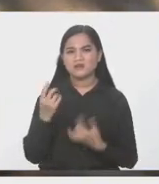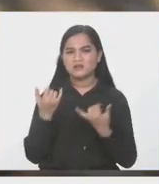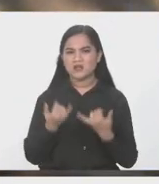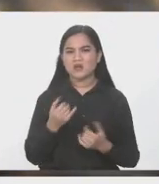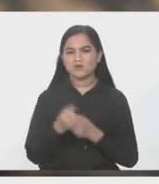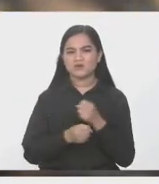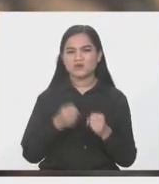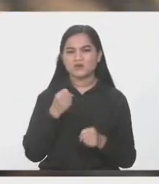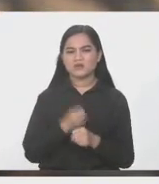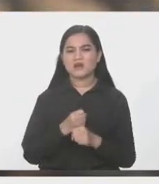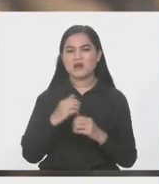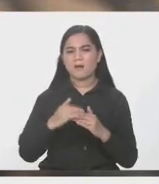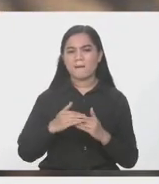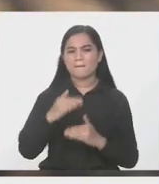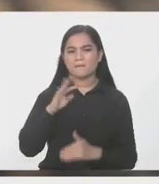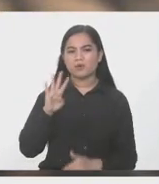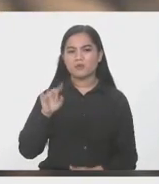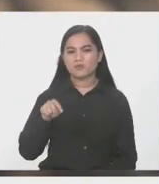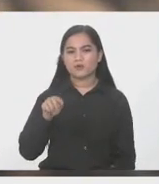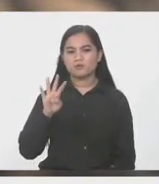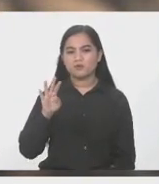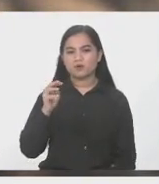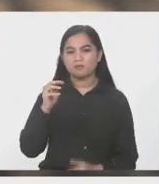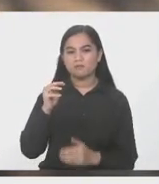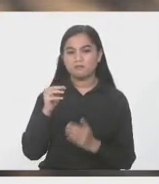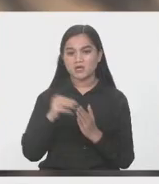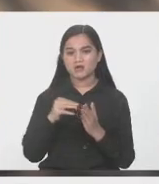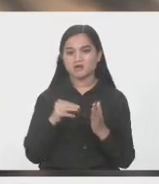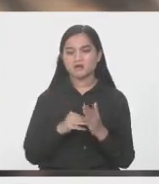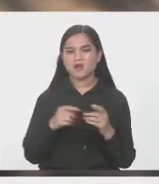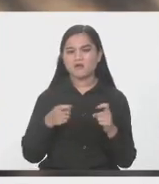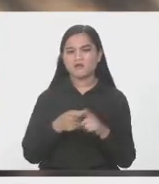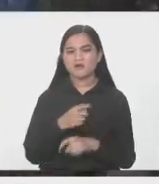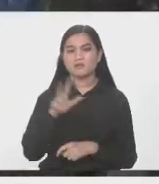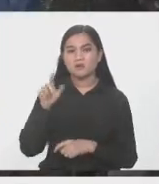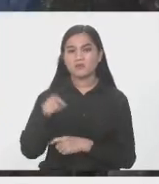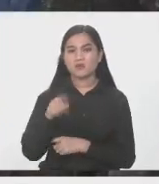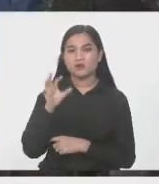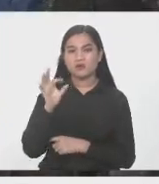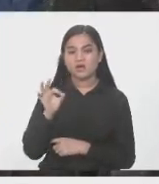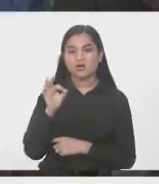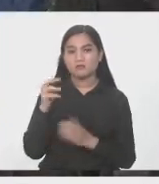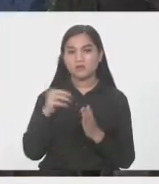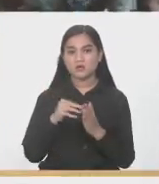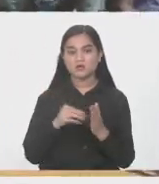has increased to 4.4 million from 3.9 million last year.